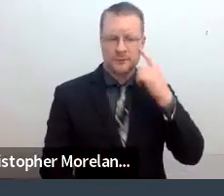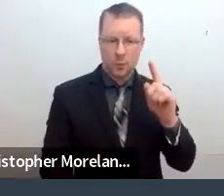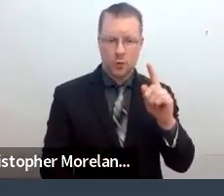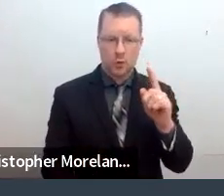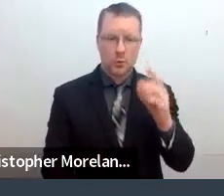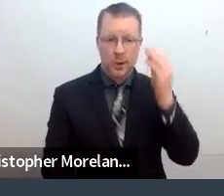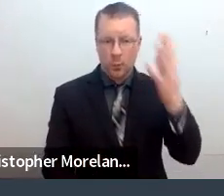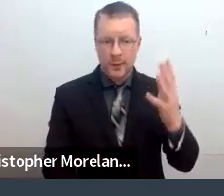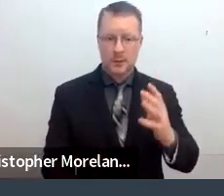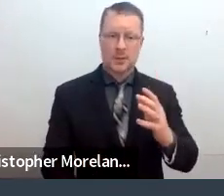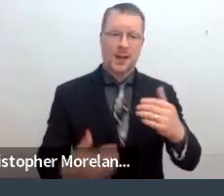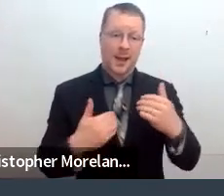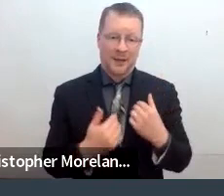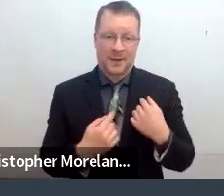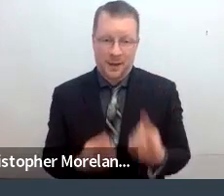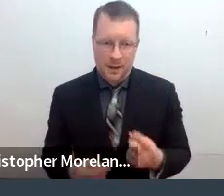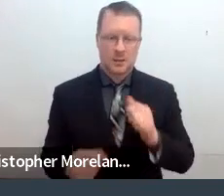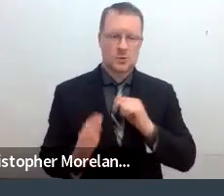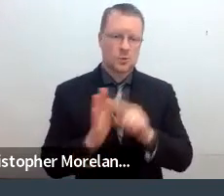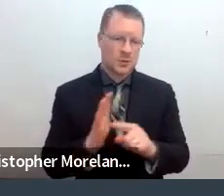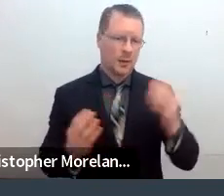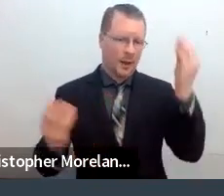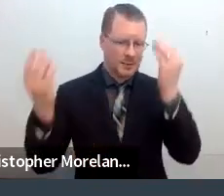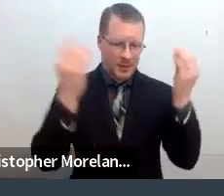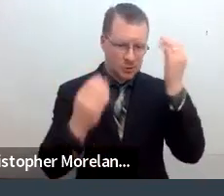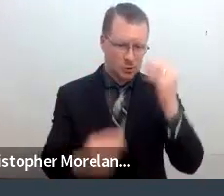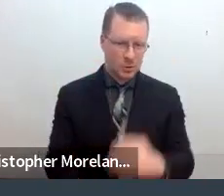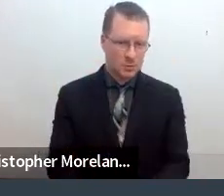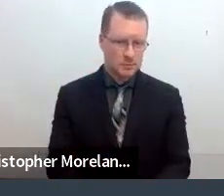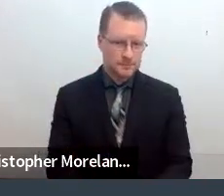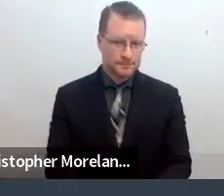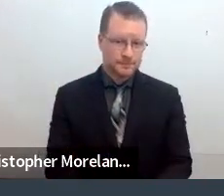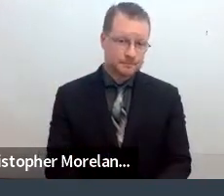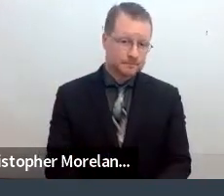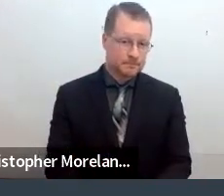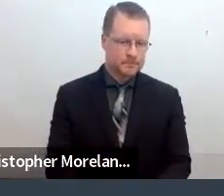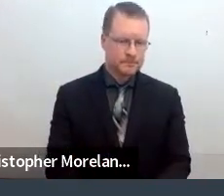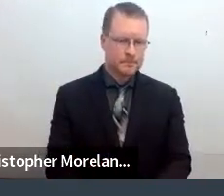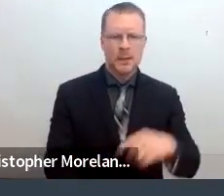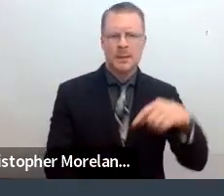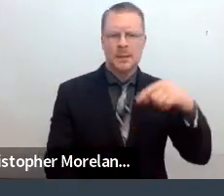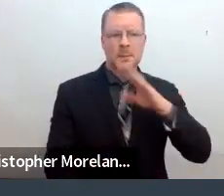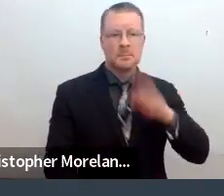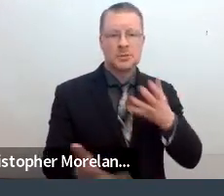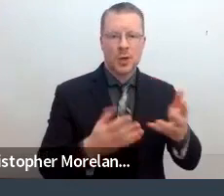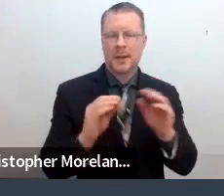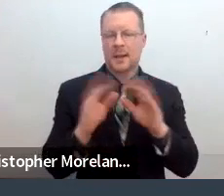They're also at higher risk for reporting and having had suicidal ideation.